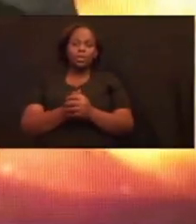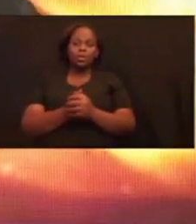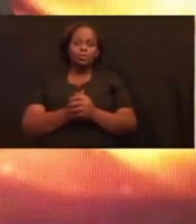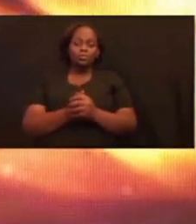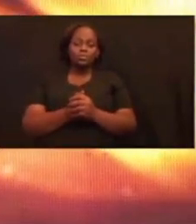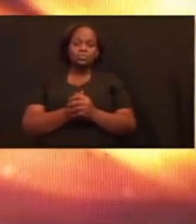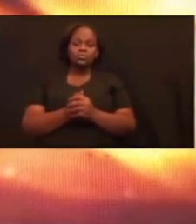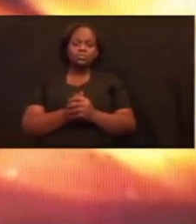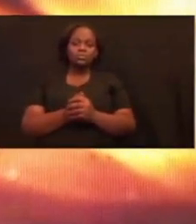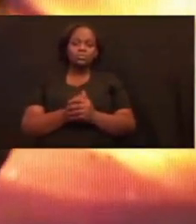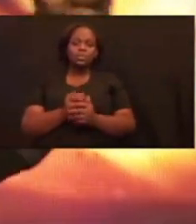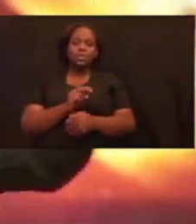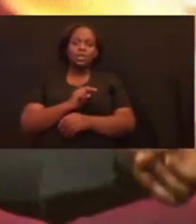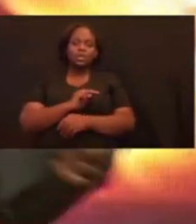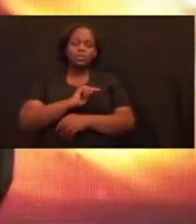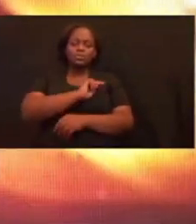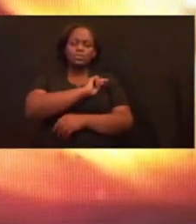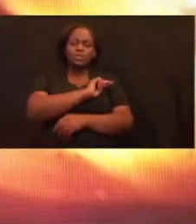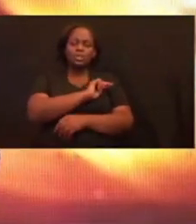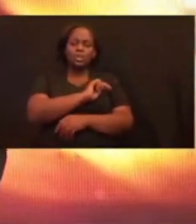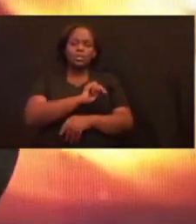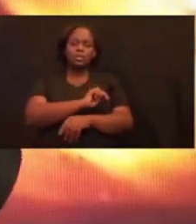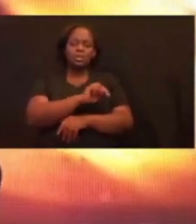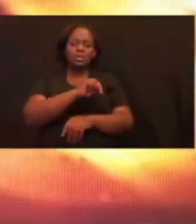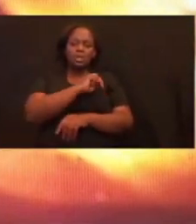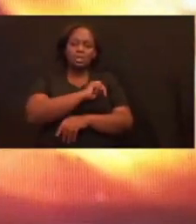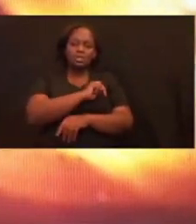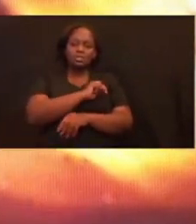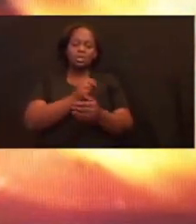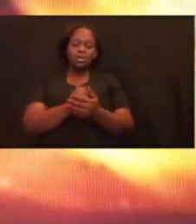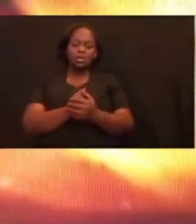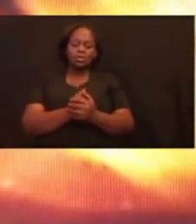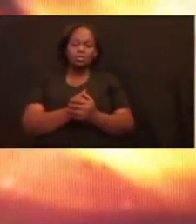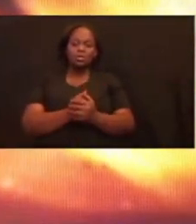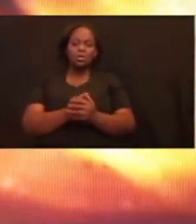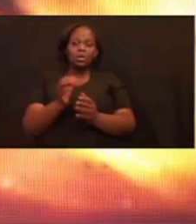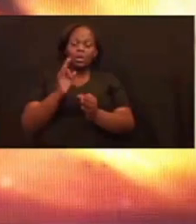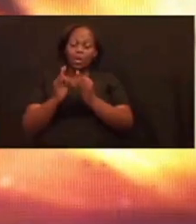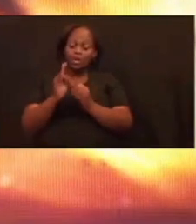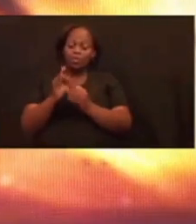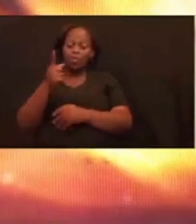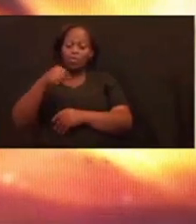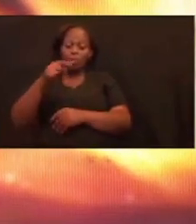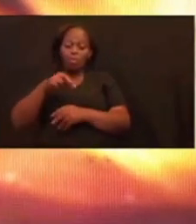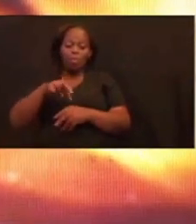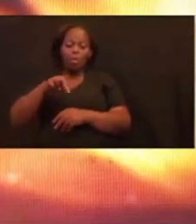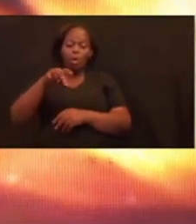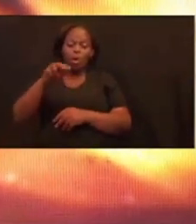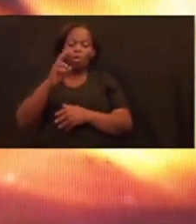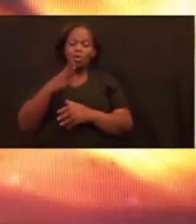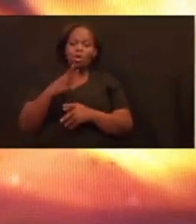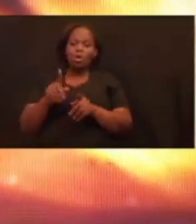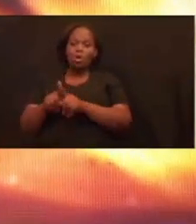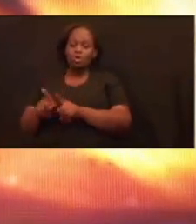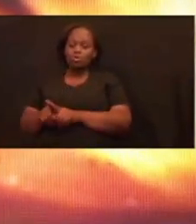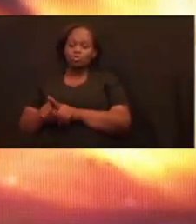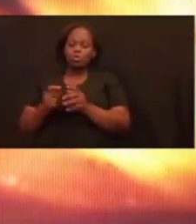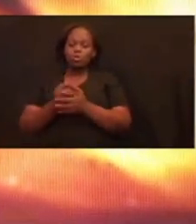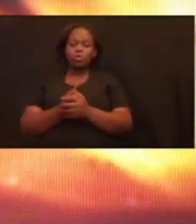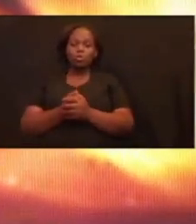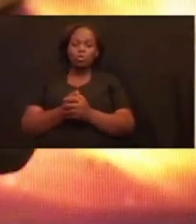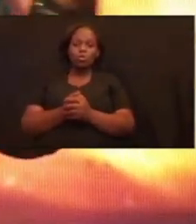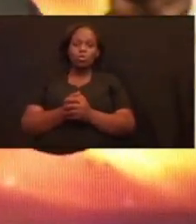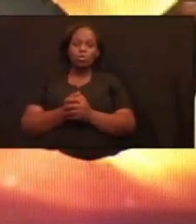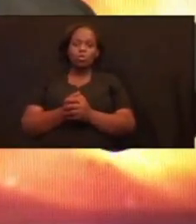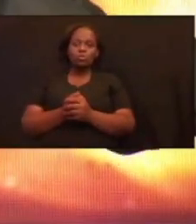the nature and the character of our call. And by walking in keeping with those personalized dealings, we